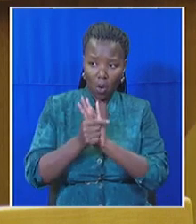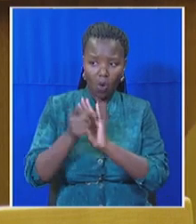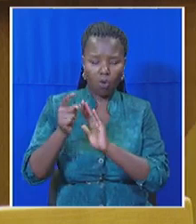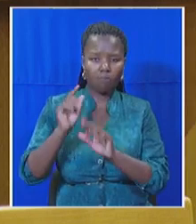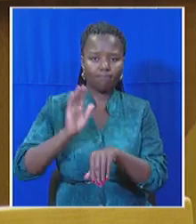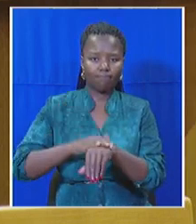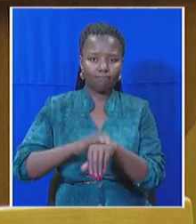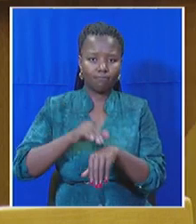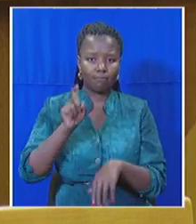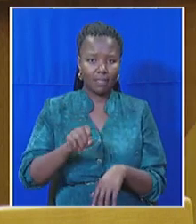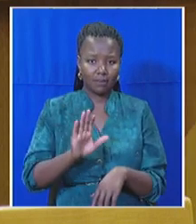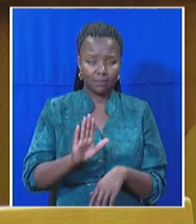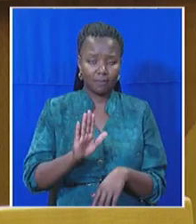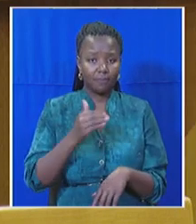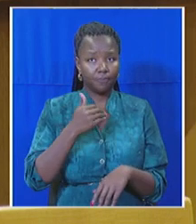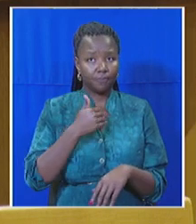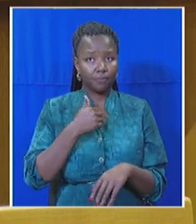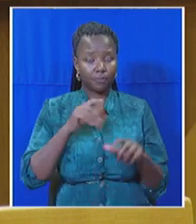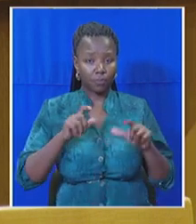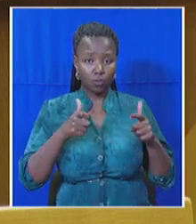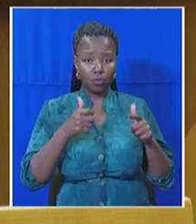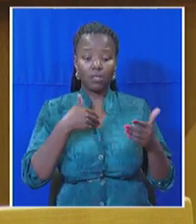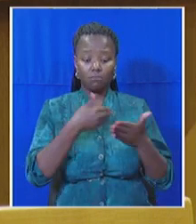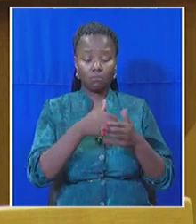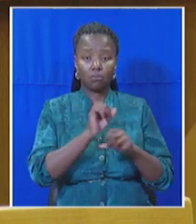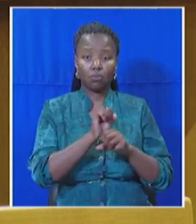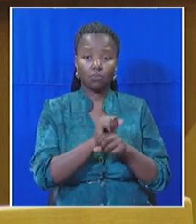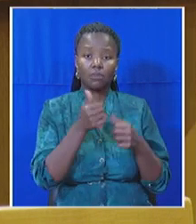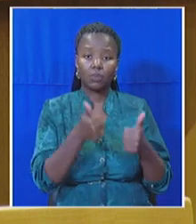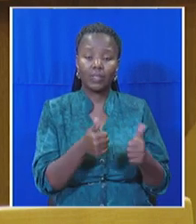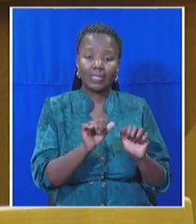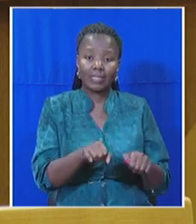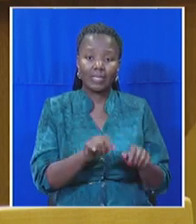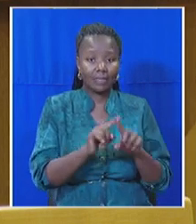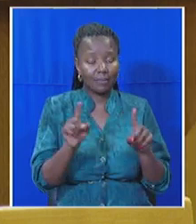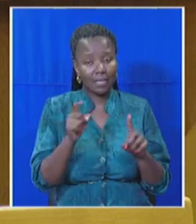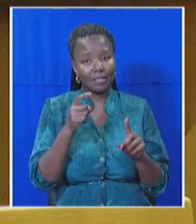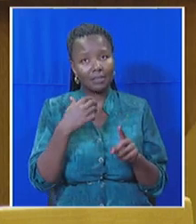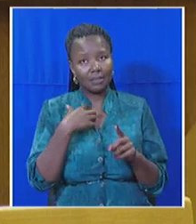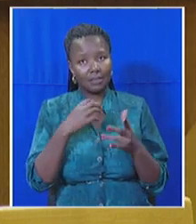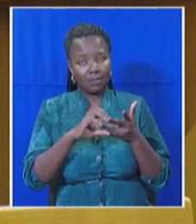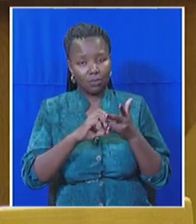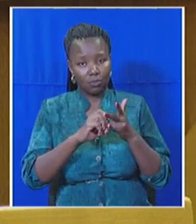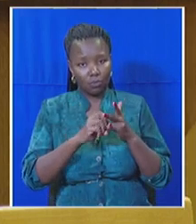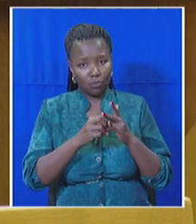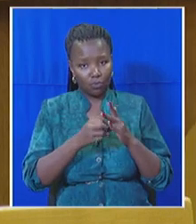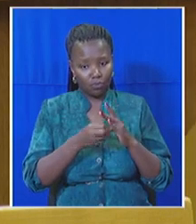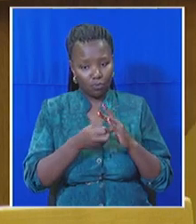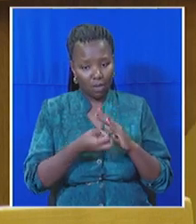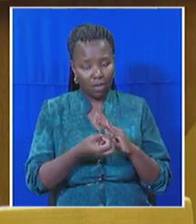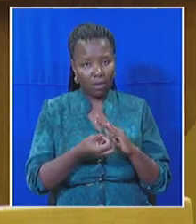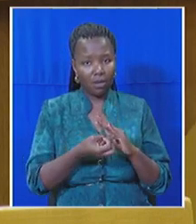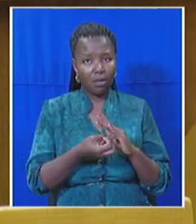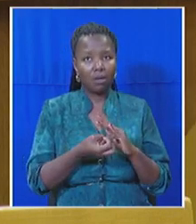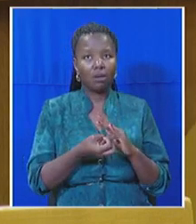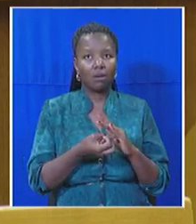Our community is actually doing well. In the case of boxing, we are trying as a community sport hard